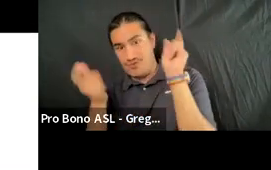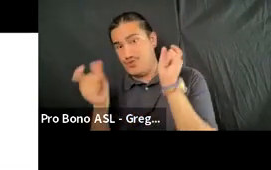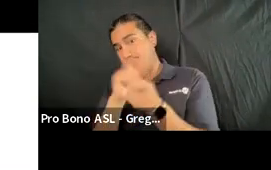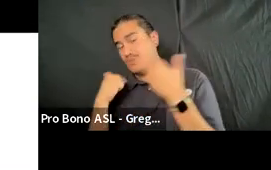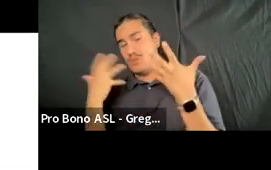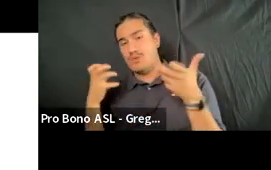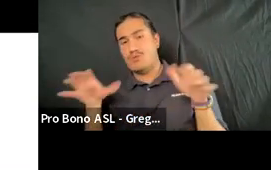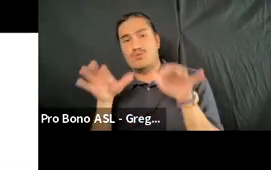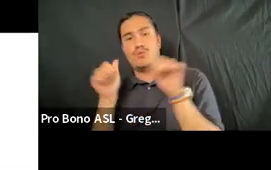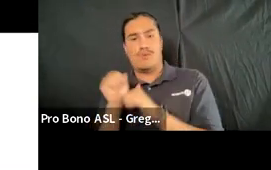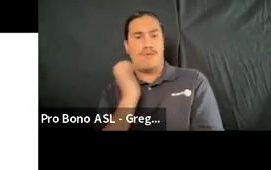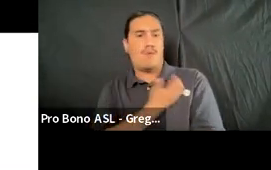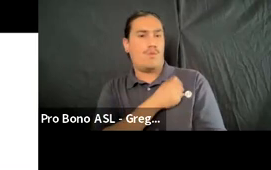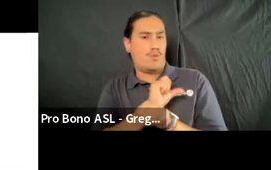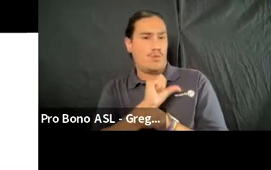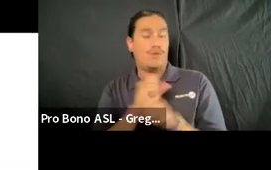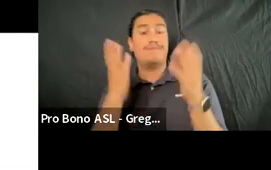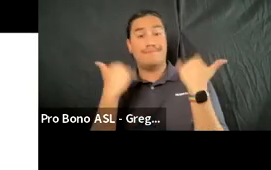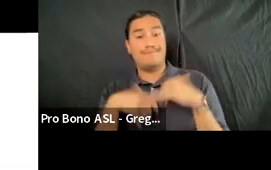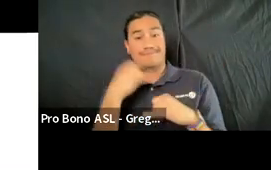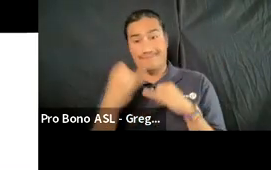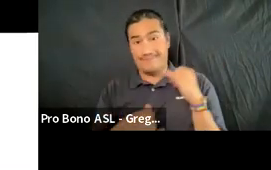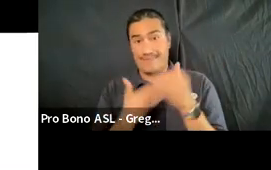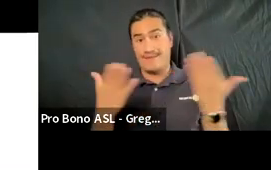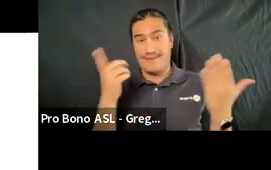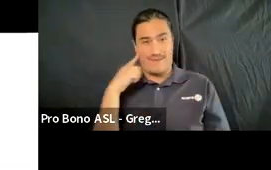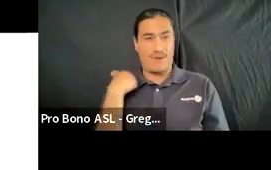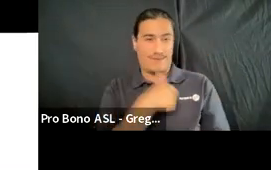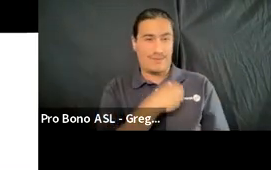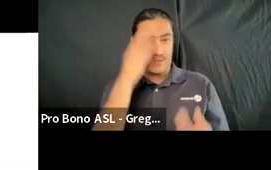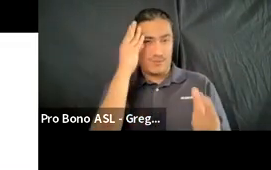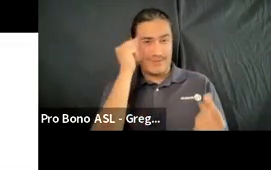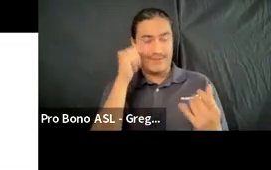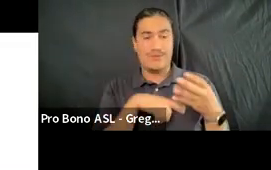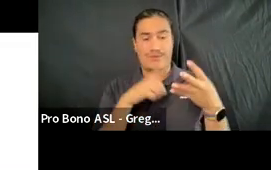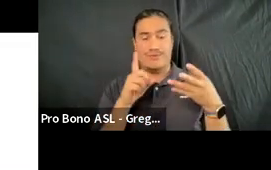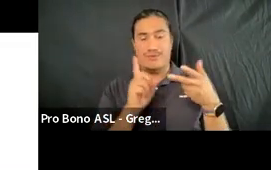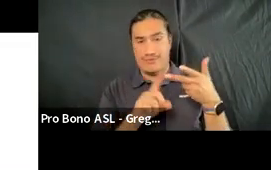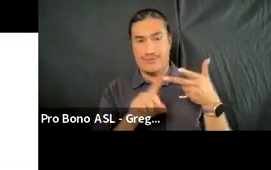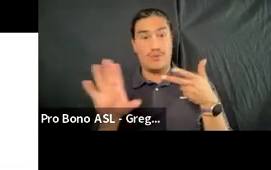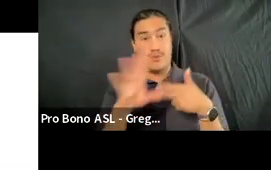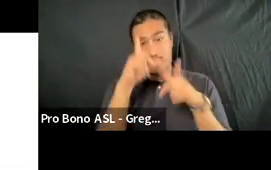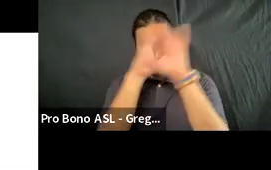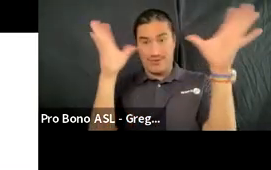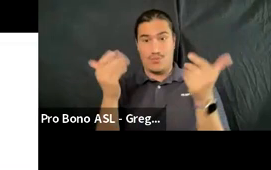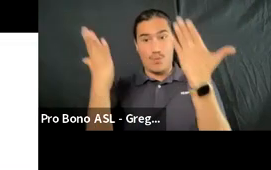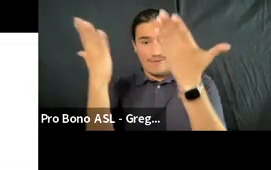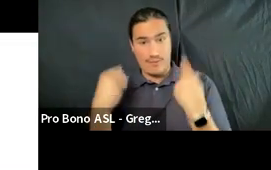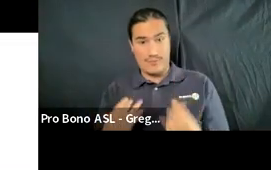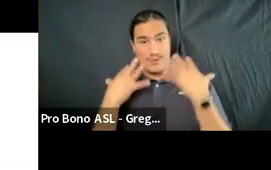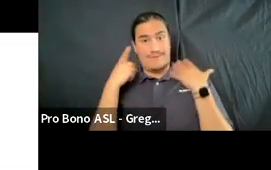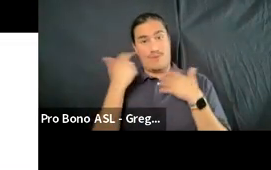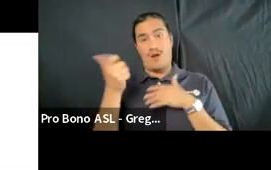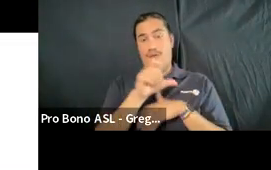create with our work? And then finally, the last thing to consider, does your vision offer inspiration for you to do your work and others